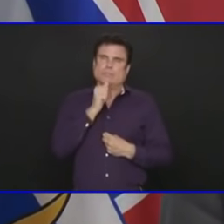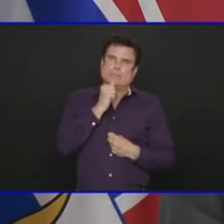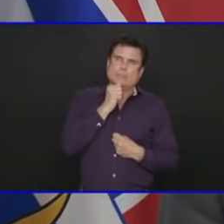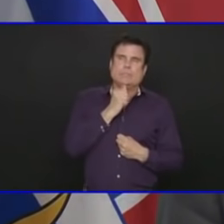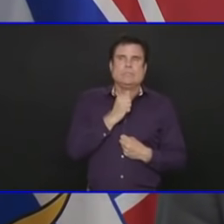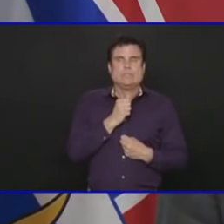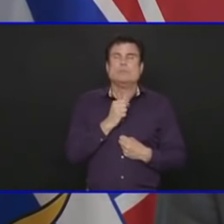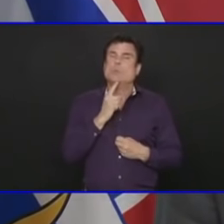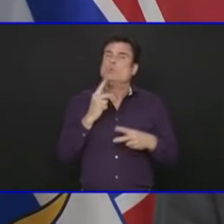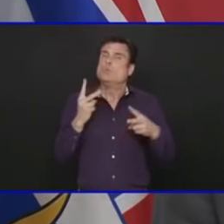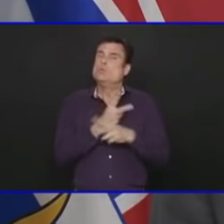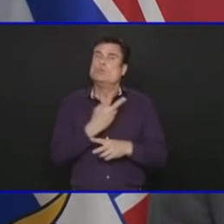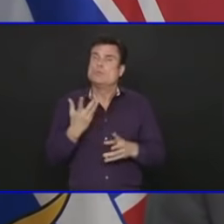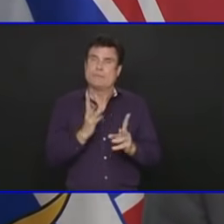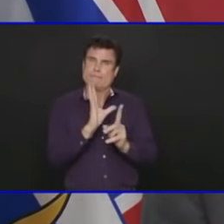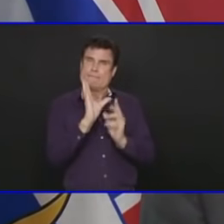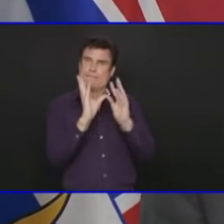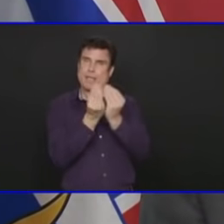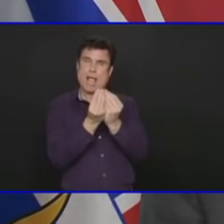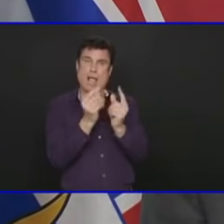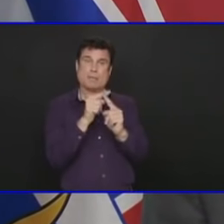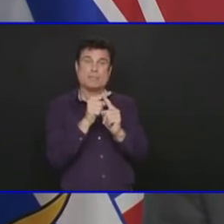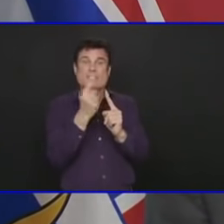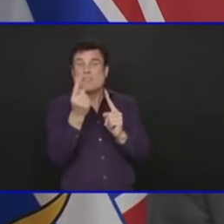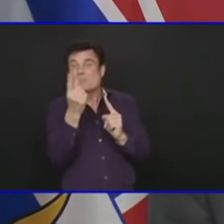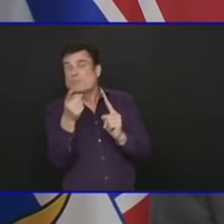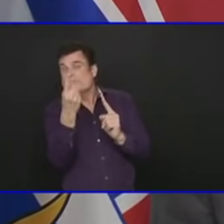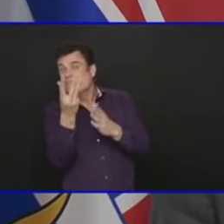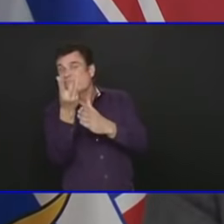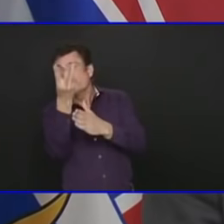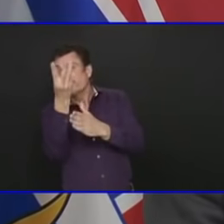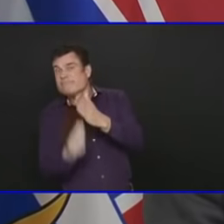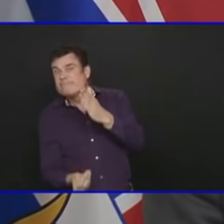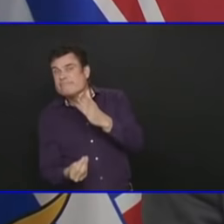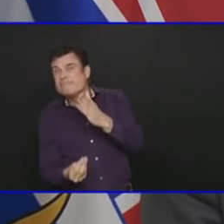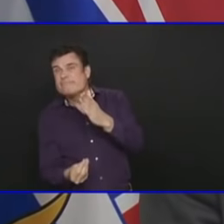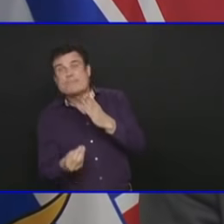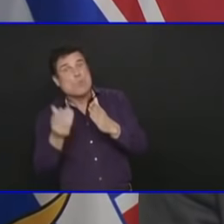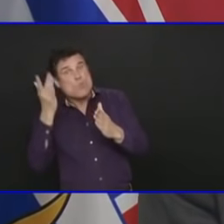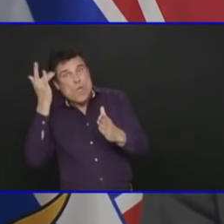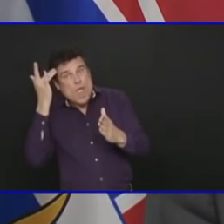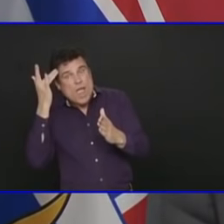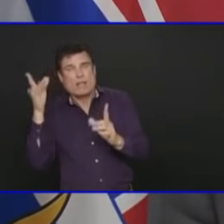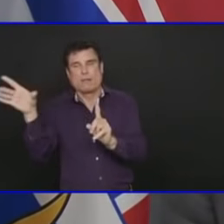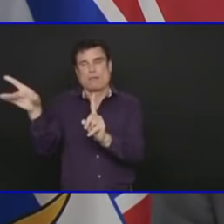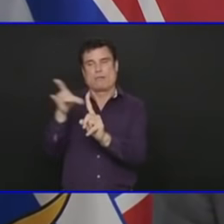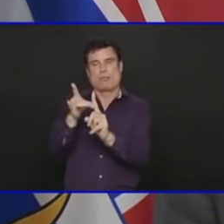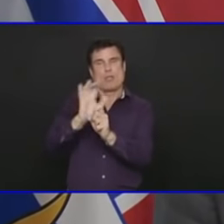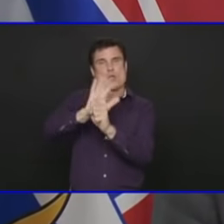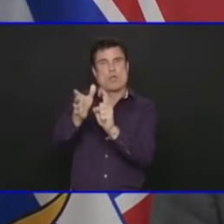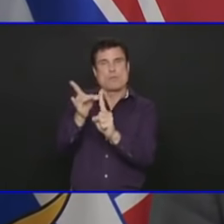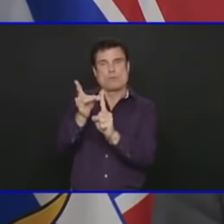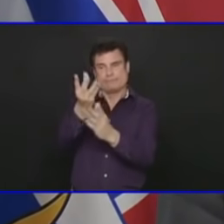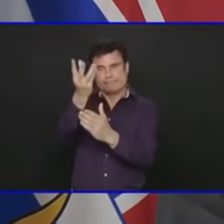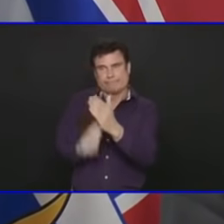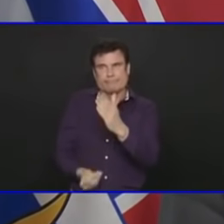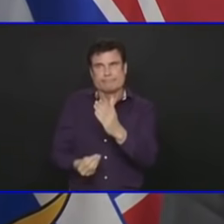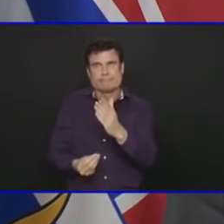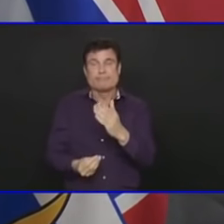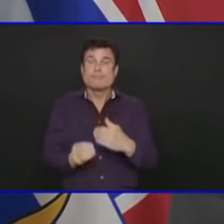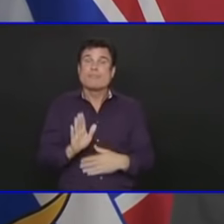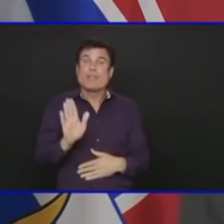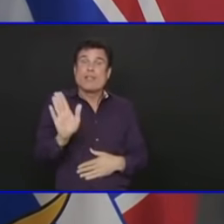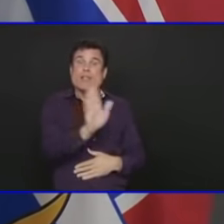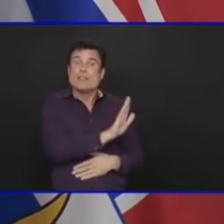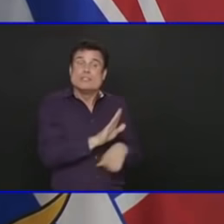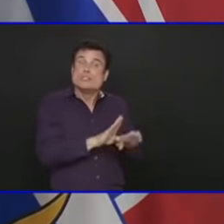lifetime to build businesses and seen them profoundly affected. The costs have been high and higher for some. The modeling